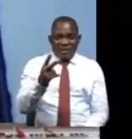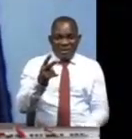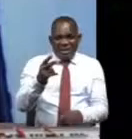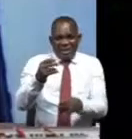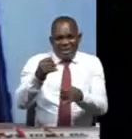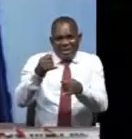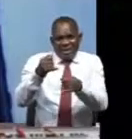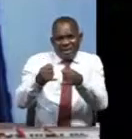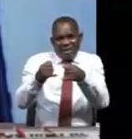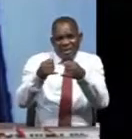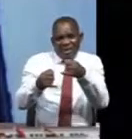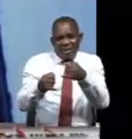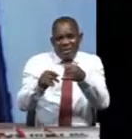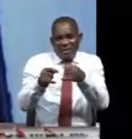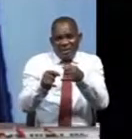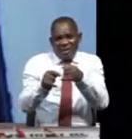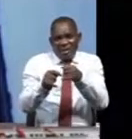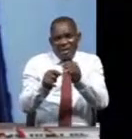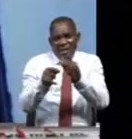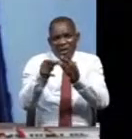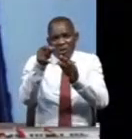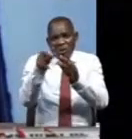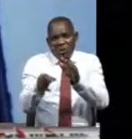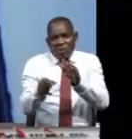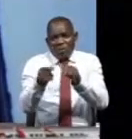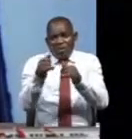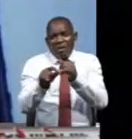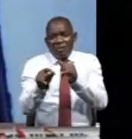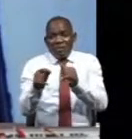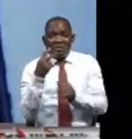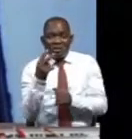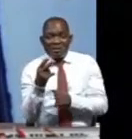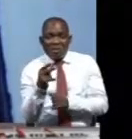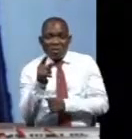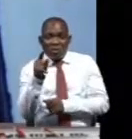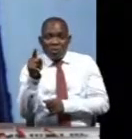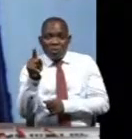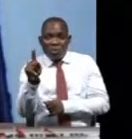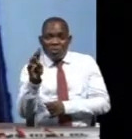last column, you'll see